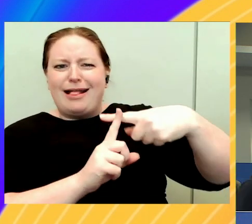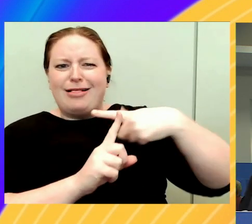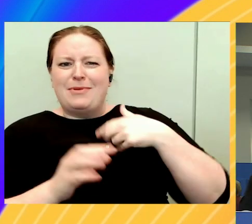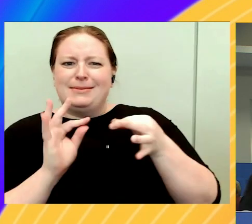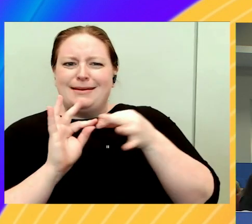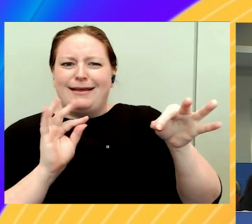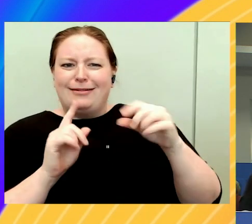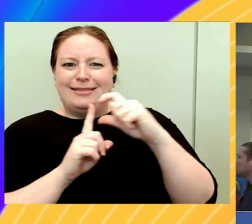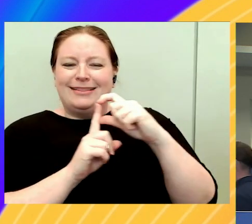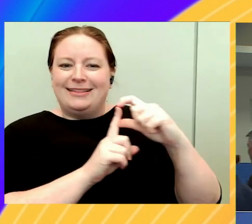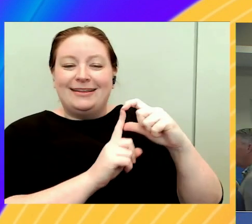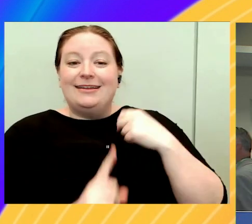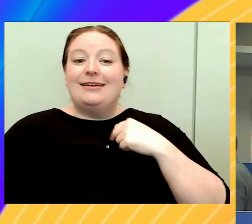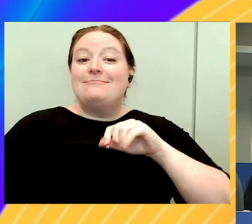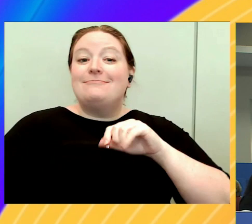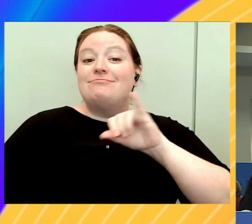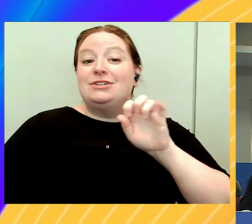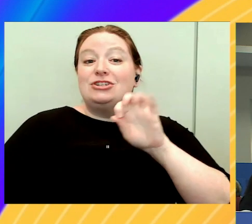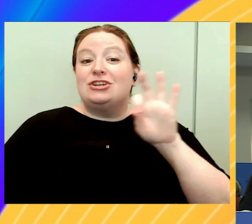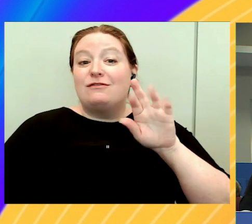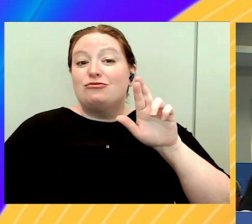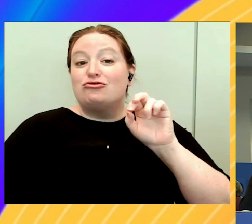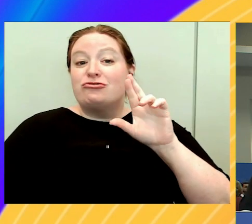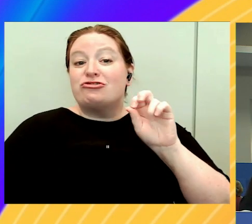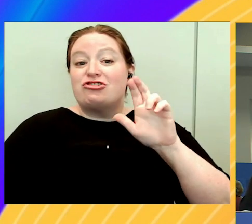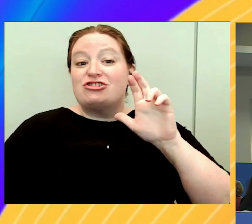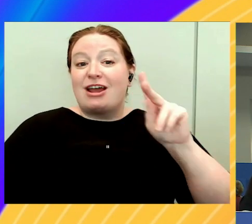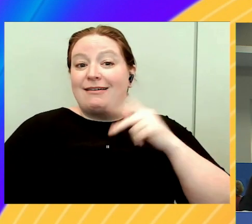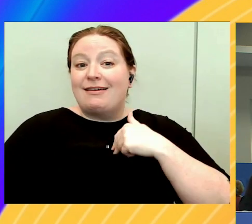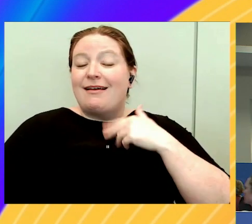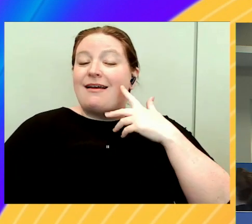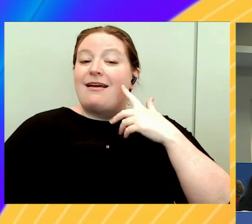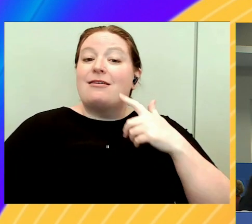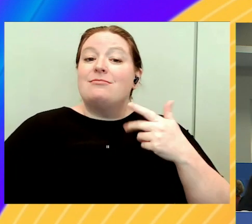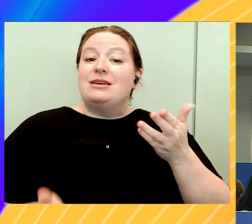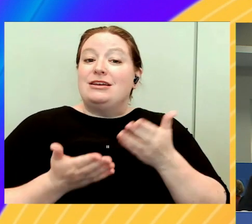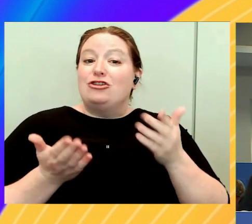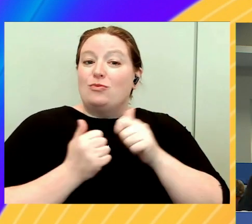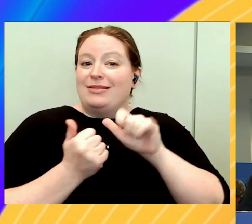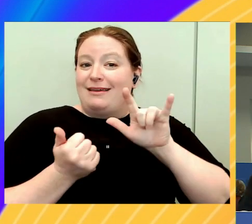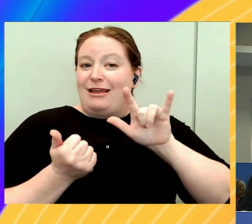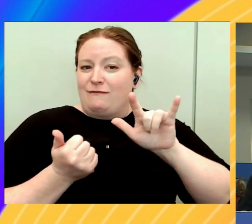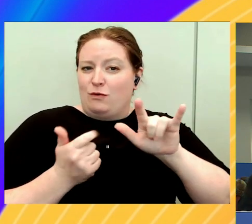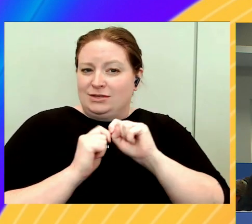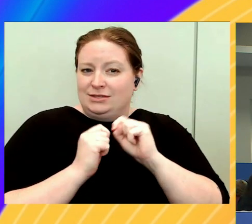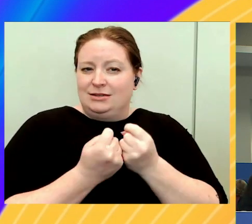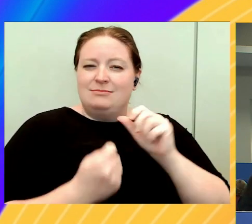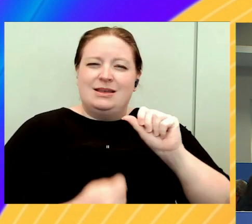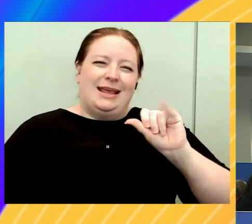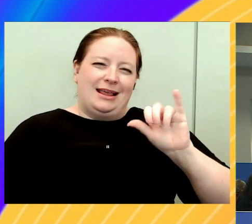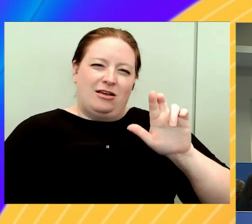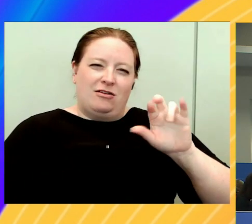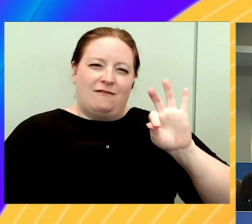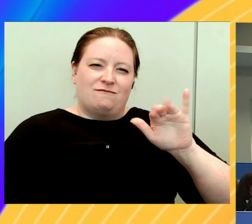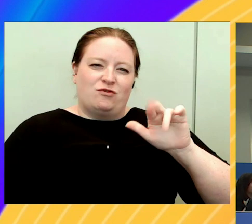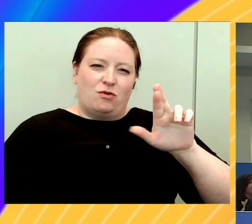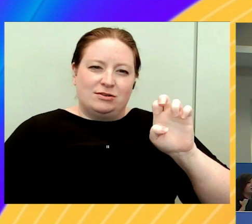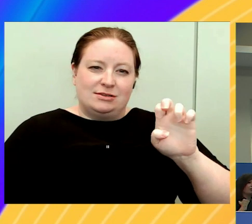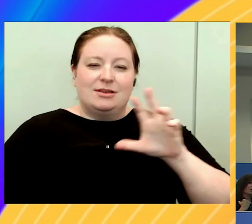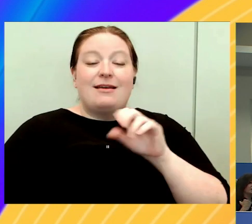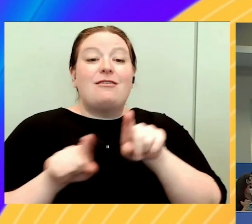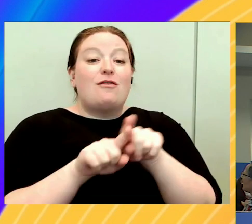Jeff Marushak. I'm a solutions architect with our DoD Air Force team, and also live here in Washington,